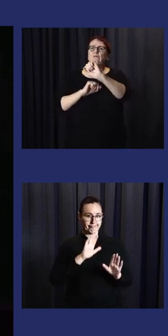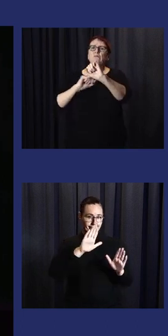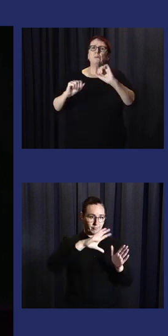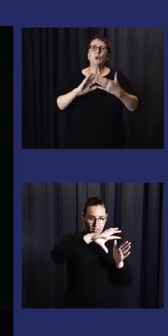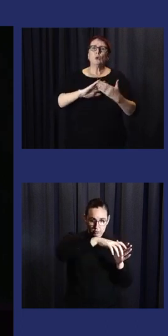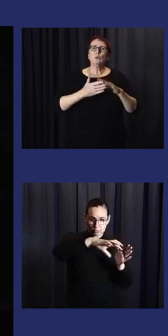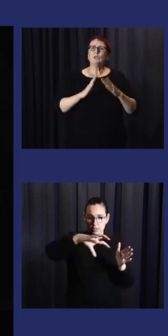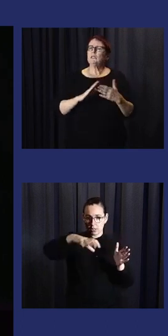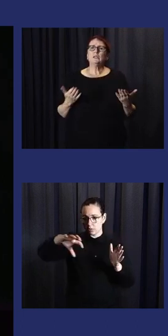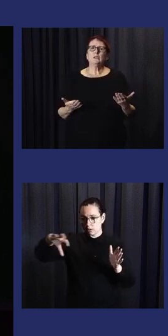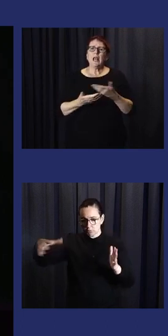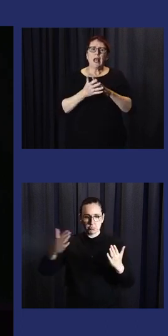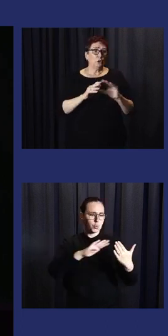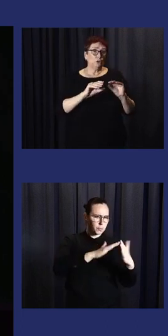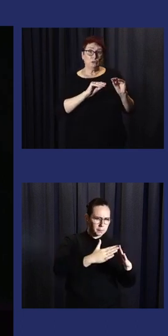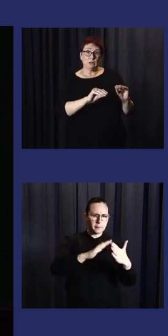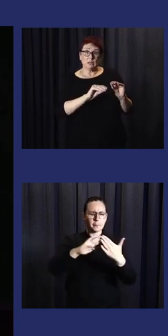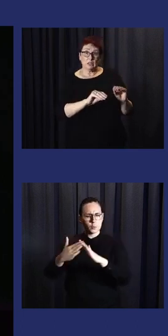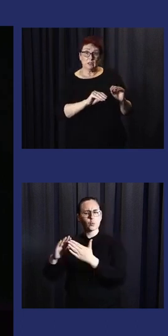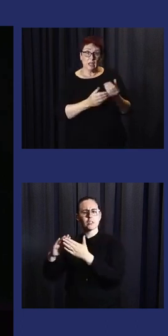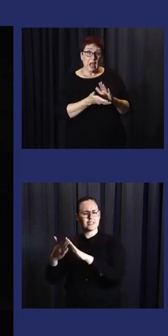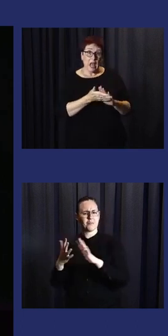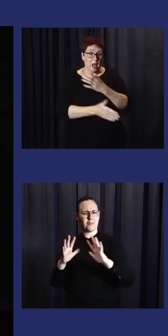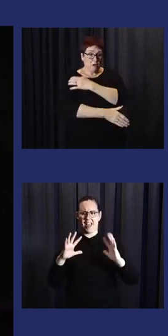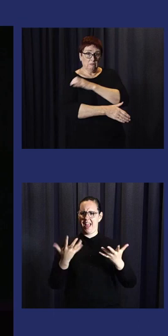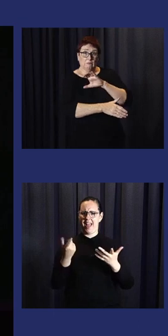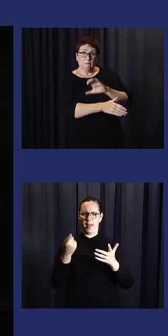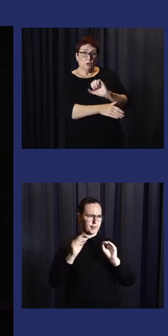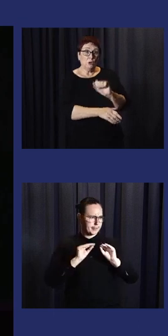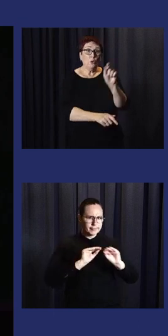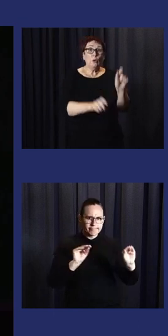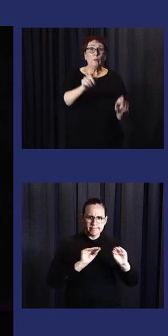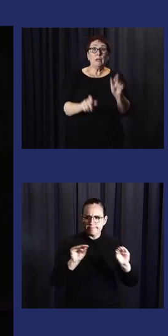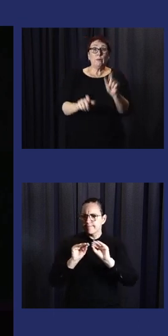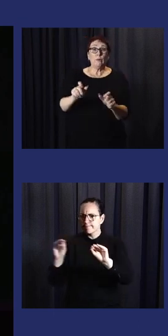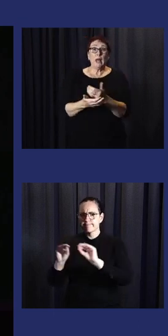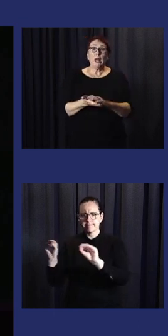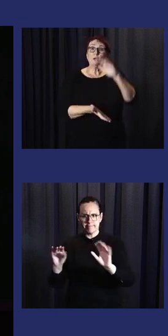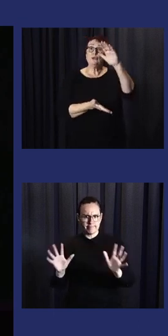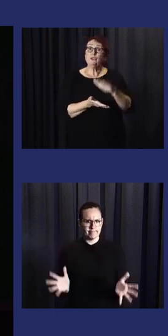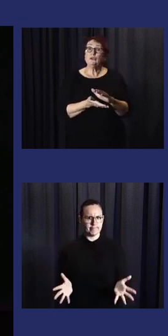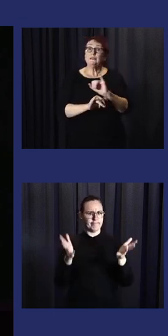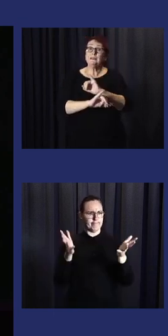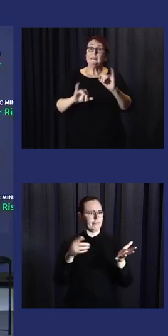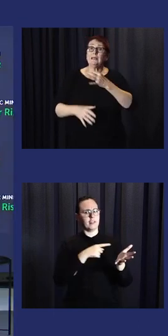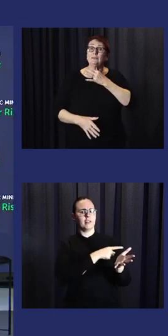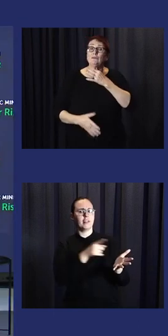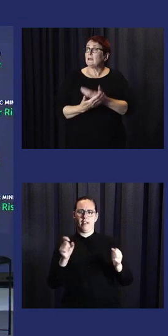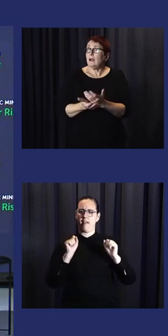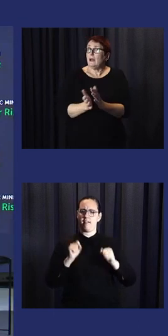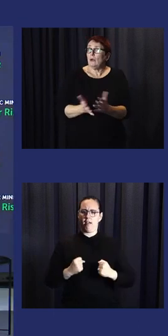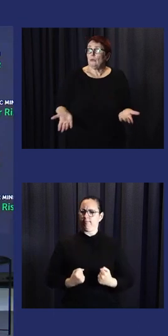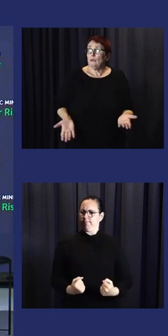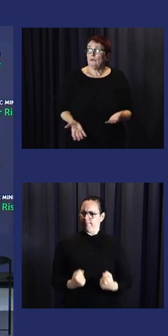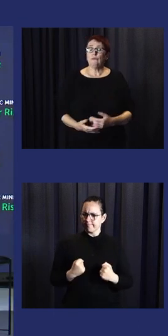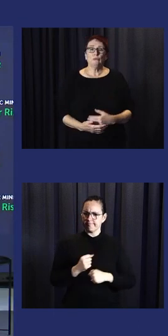to educate and capacitate your citizens in disaster risk reduction? Thank you. Thank